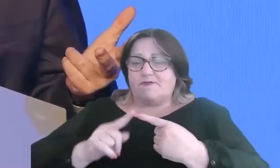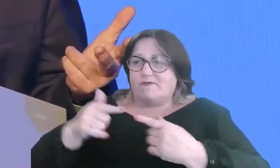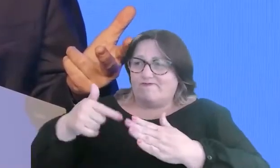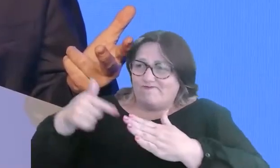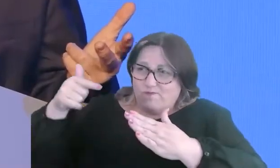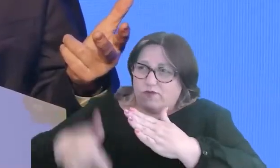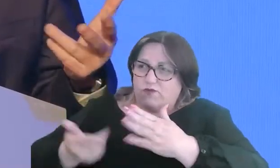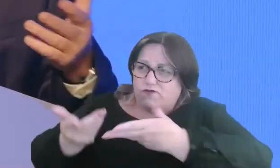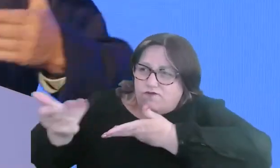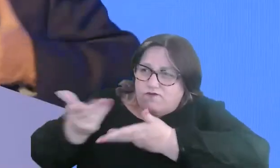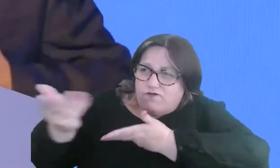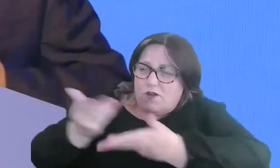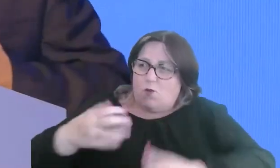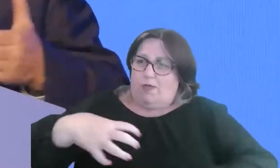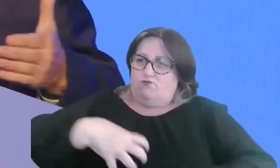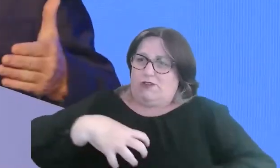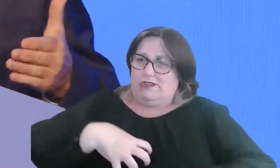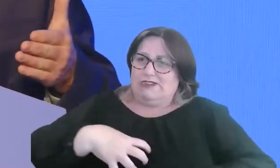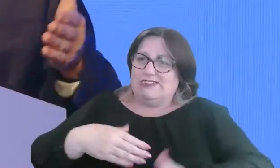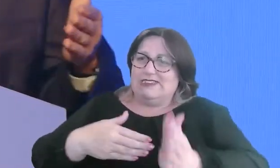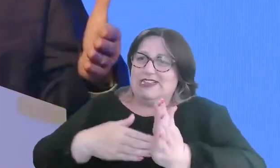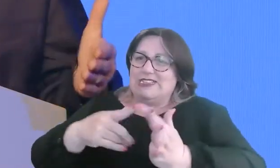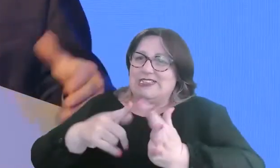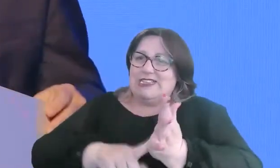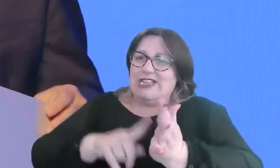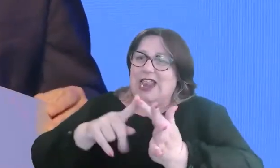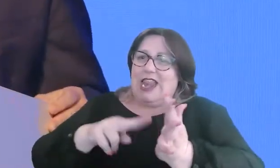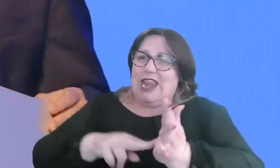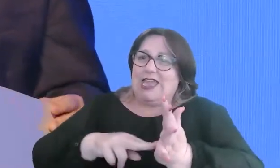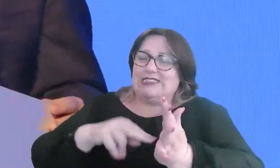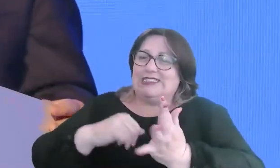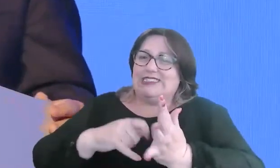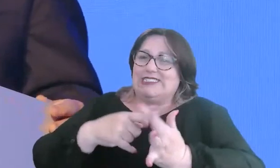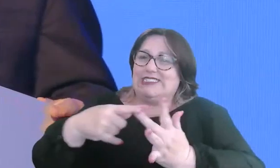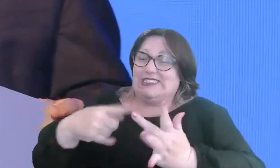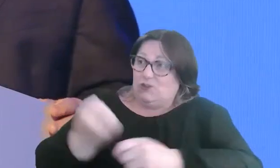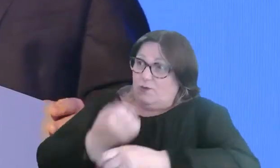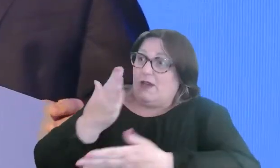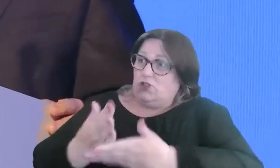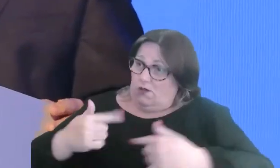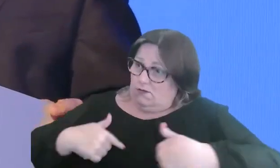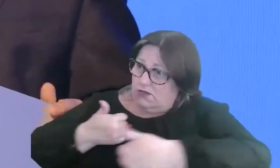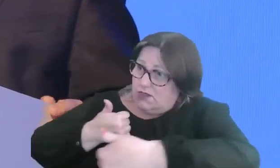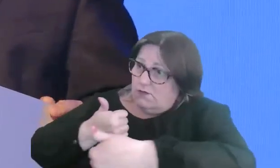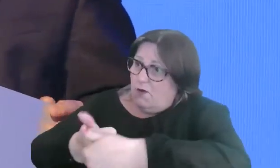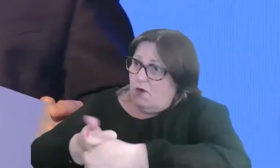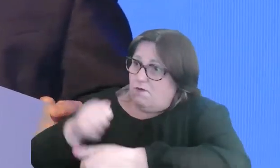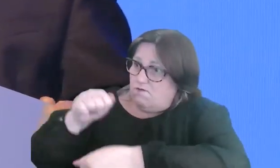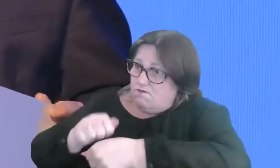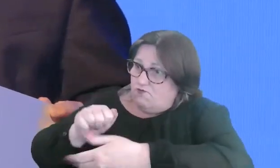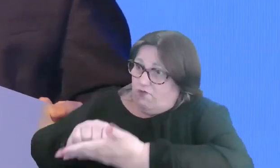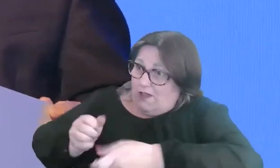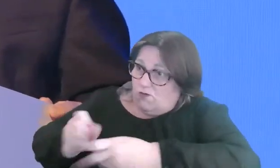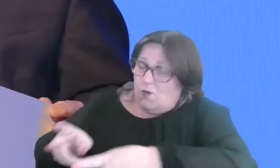President Zelensky to make sure that our support is in the right place. But I was really struck the trip before last that I did, this was probably